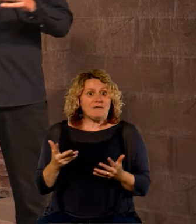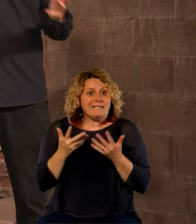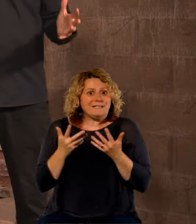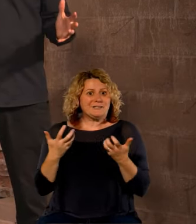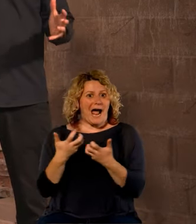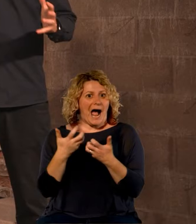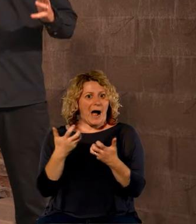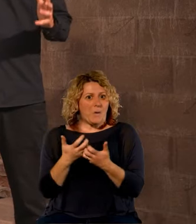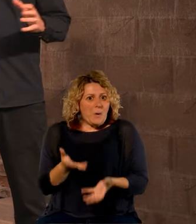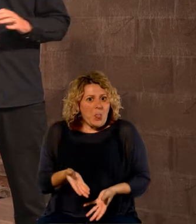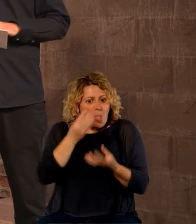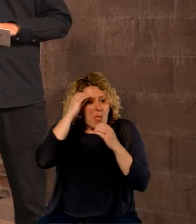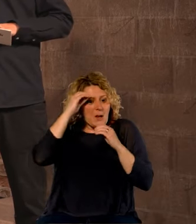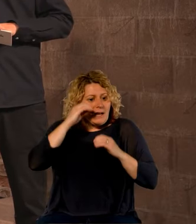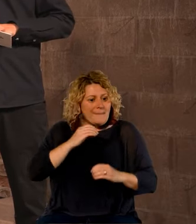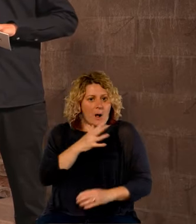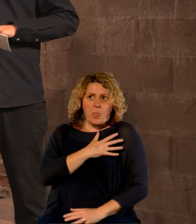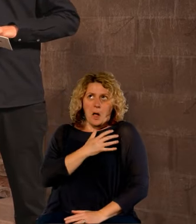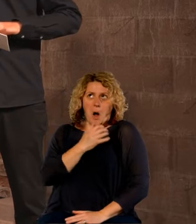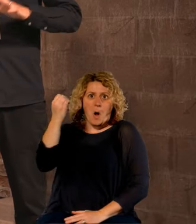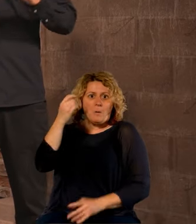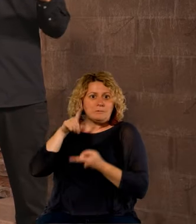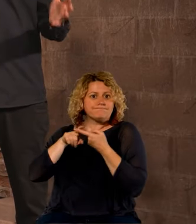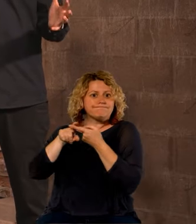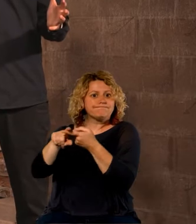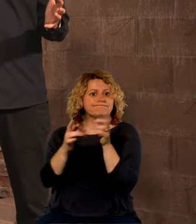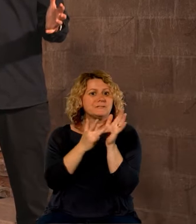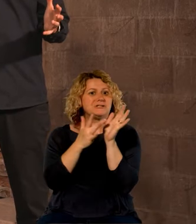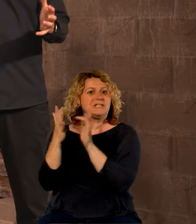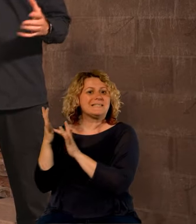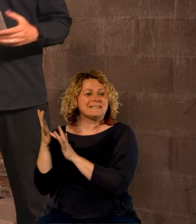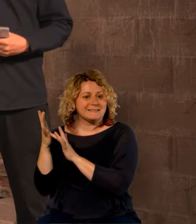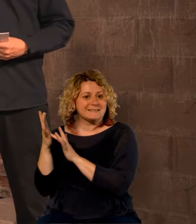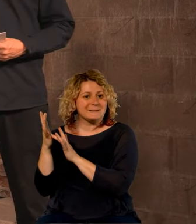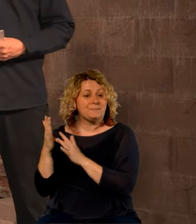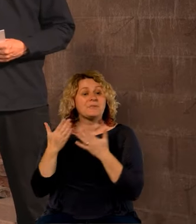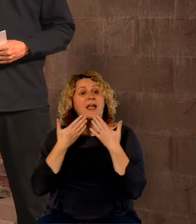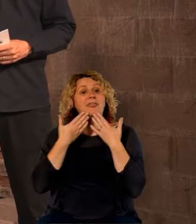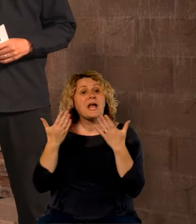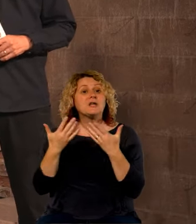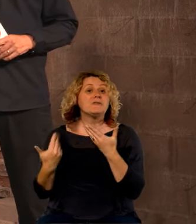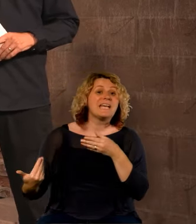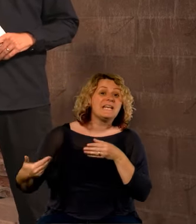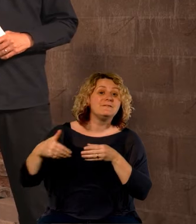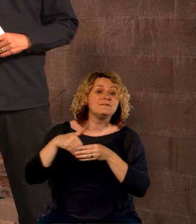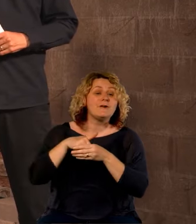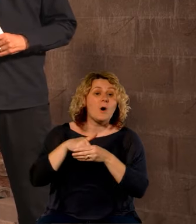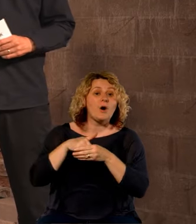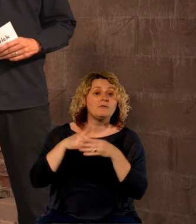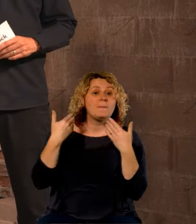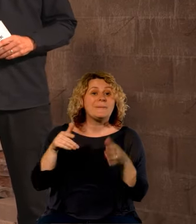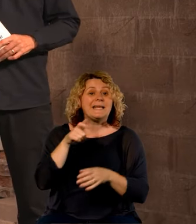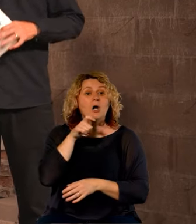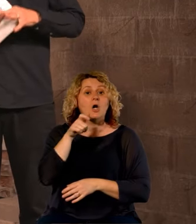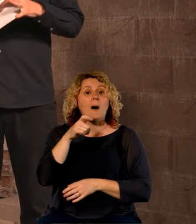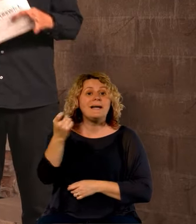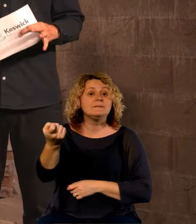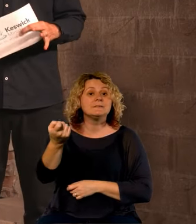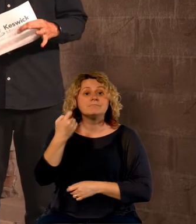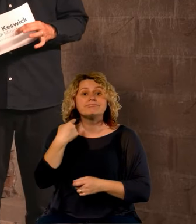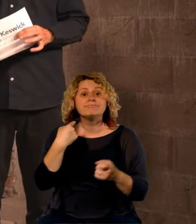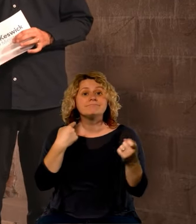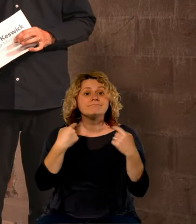thank you so much for joining with us again, and thanks for getting involved. We have loved seeing your comments and